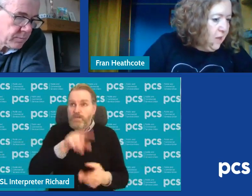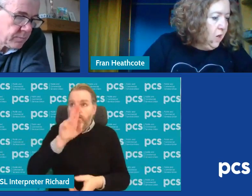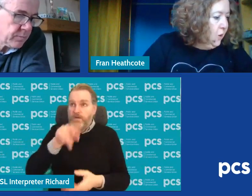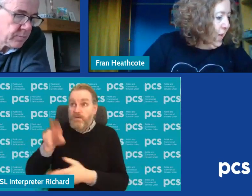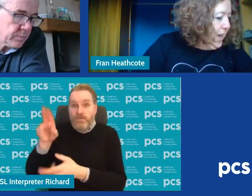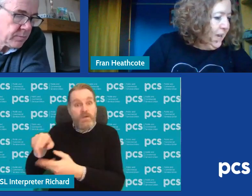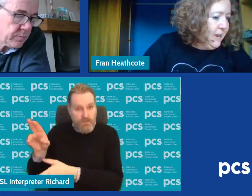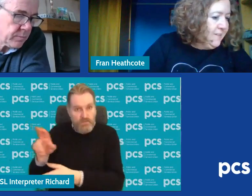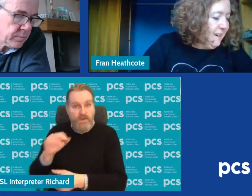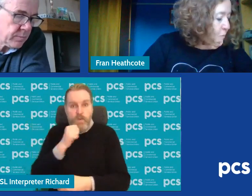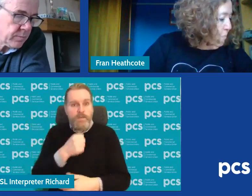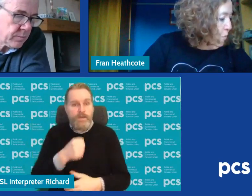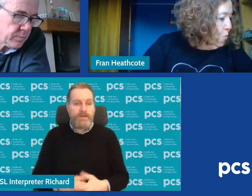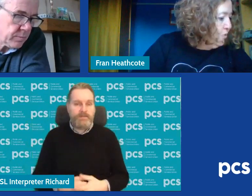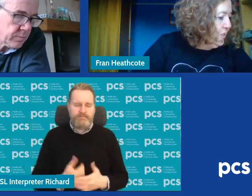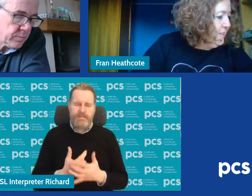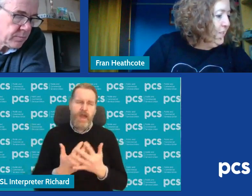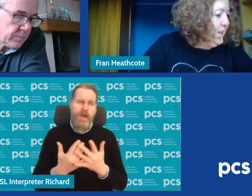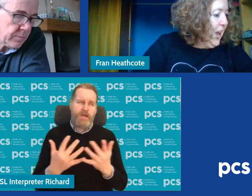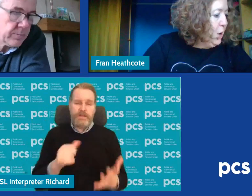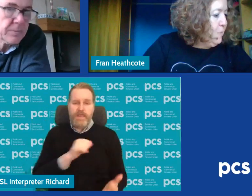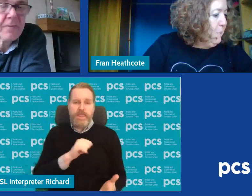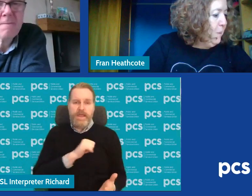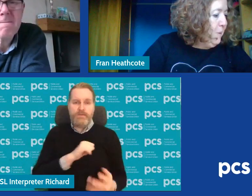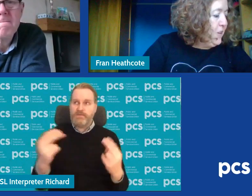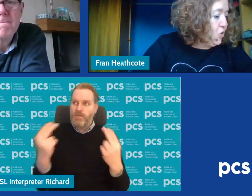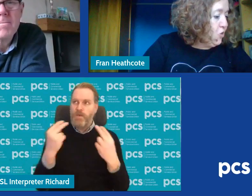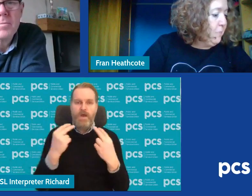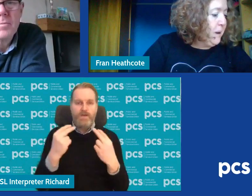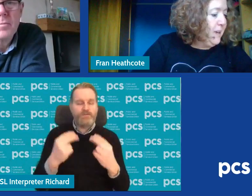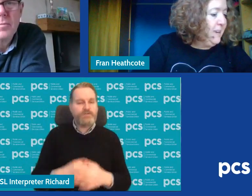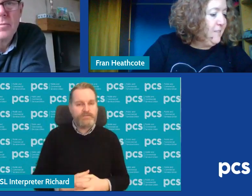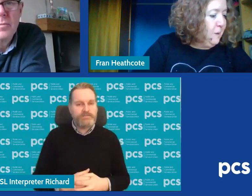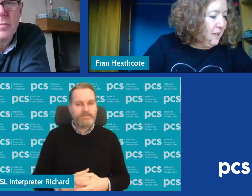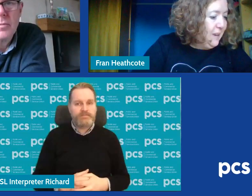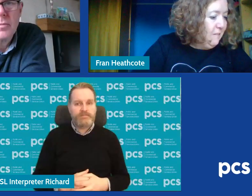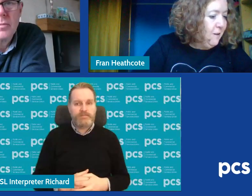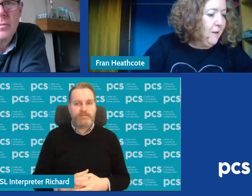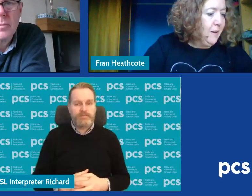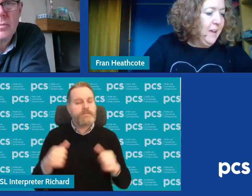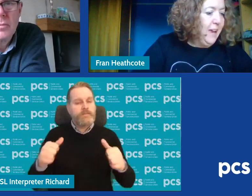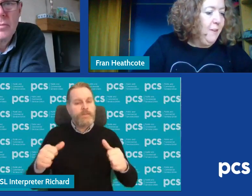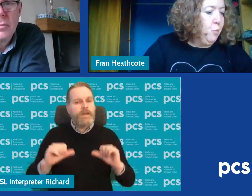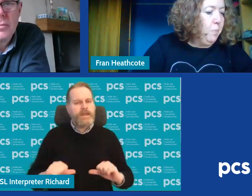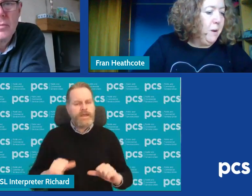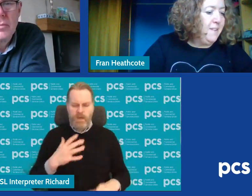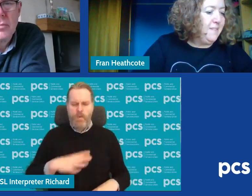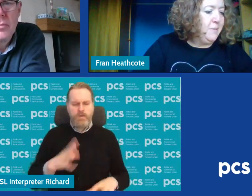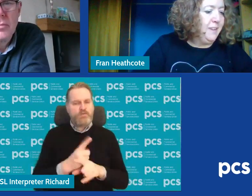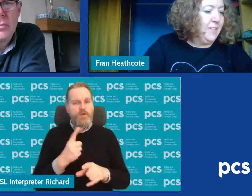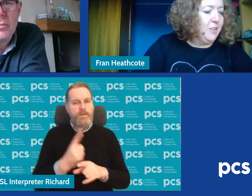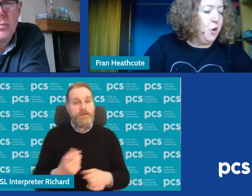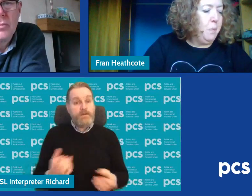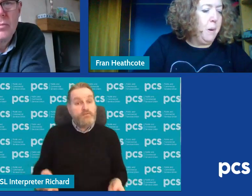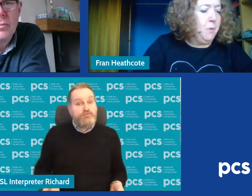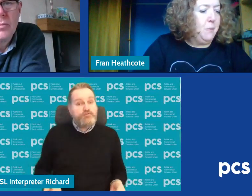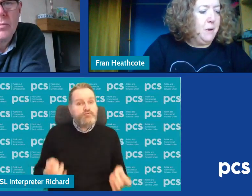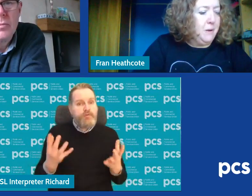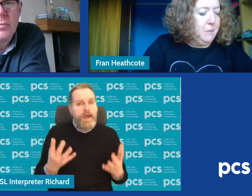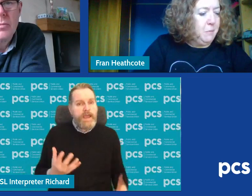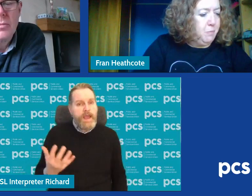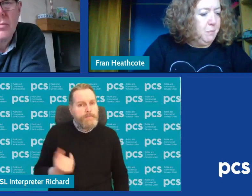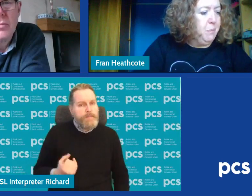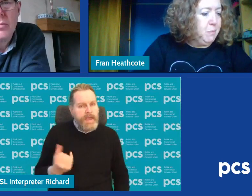escalation. Okay, Darren Paul says how people are paid strike pay needs to be clearer. Even what pay slip to get the top